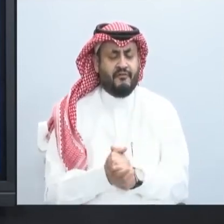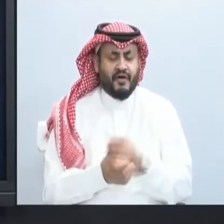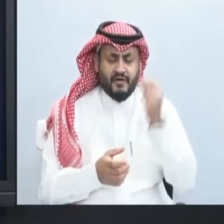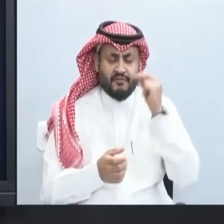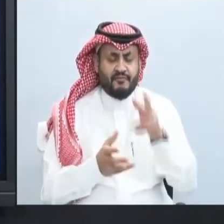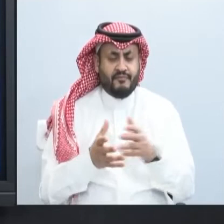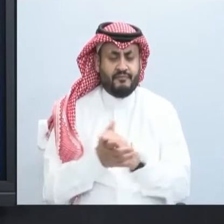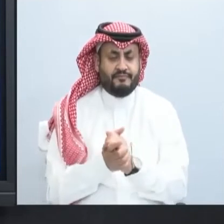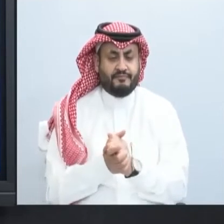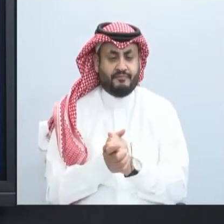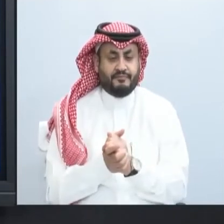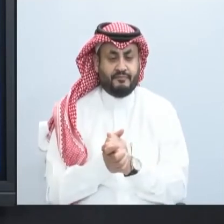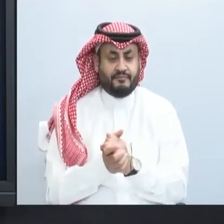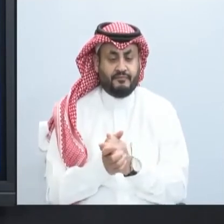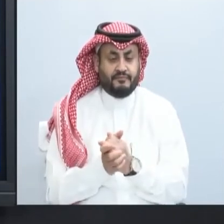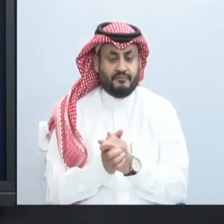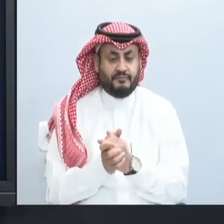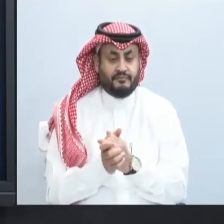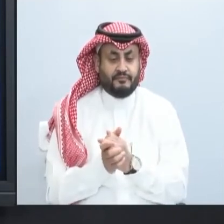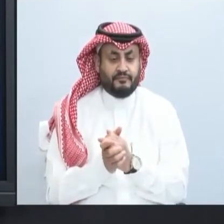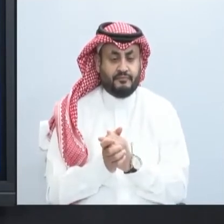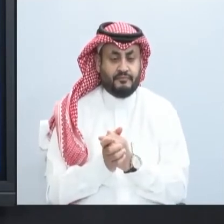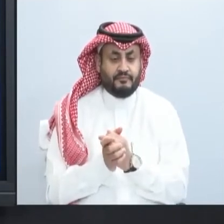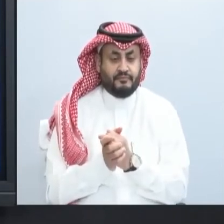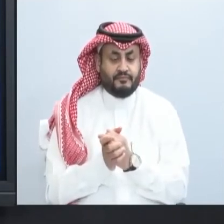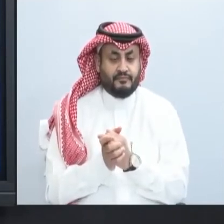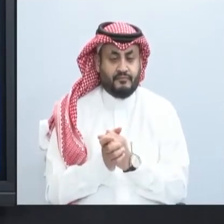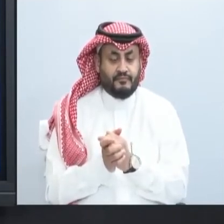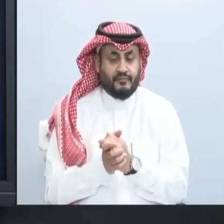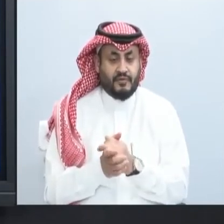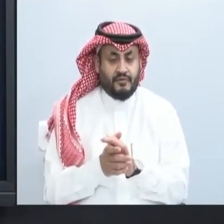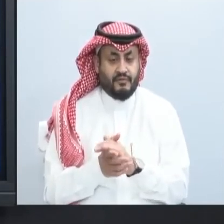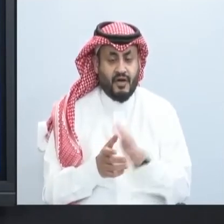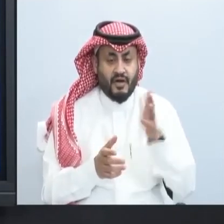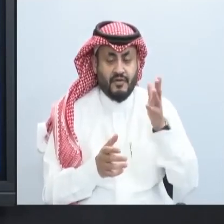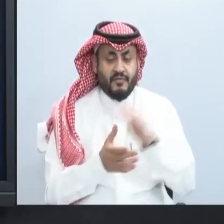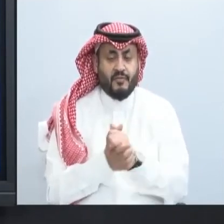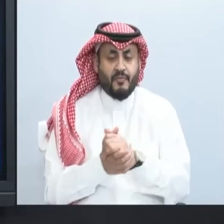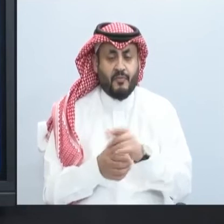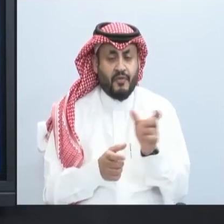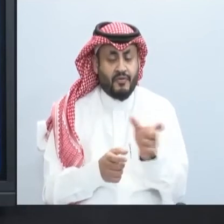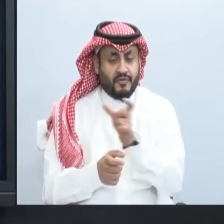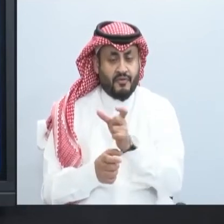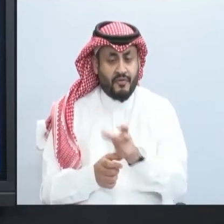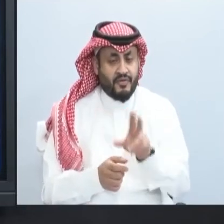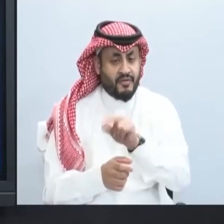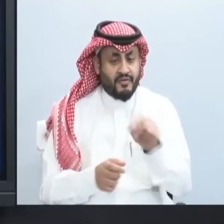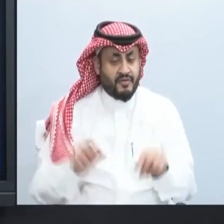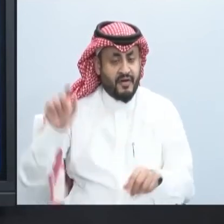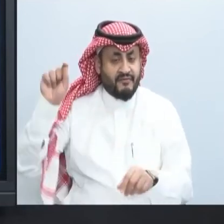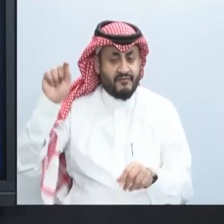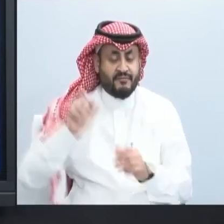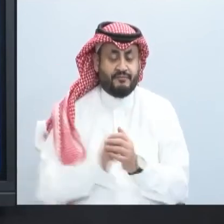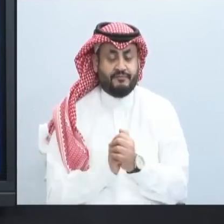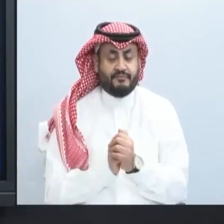ourselves of these. Let's remind ourselves of other words that can use all of these sounds